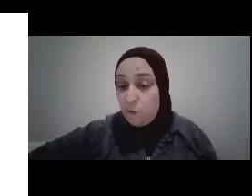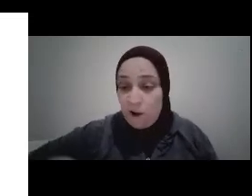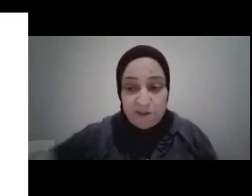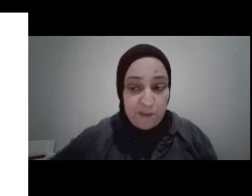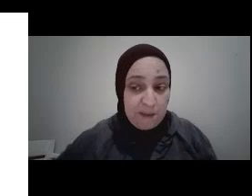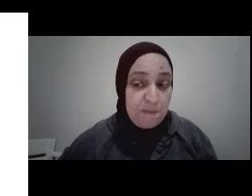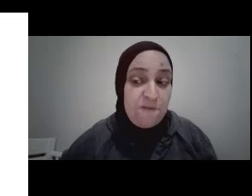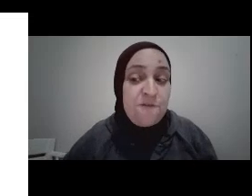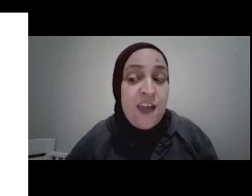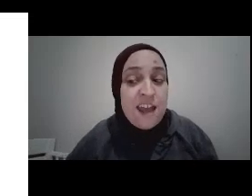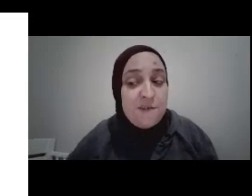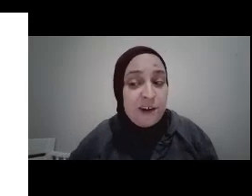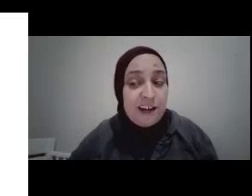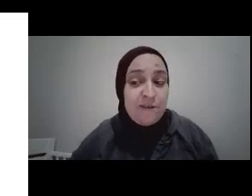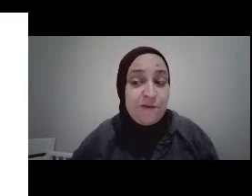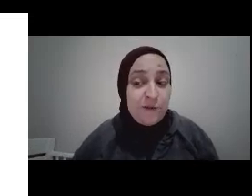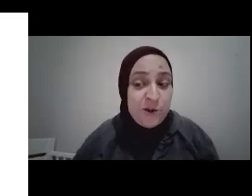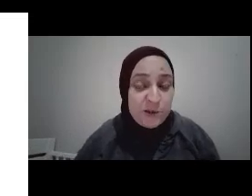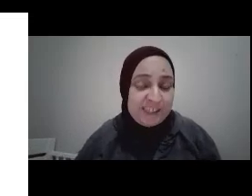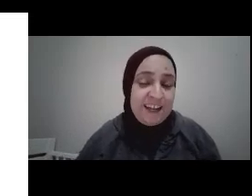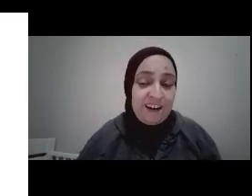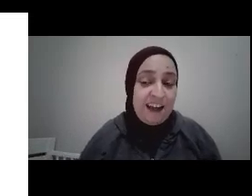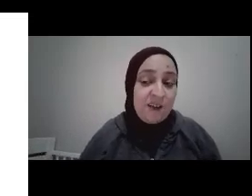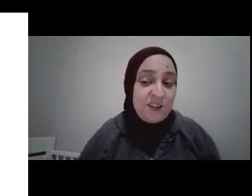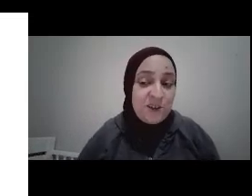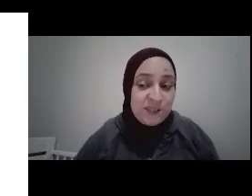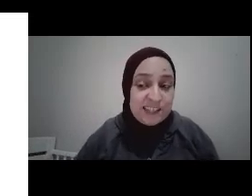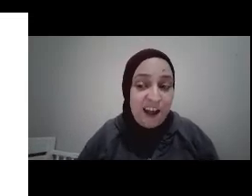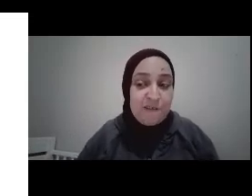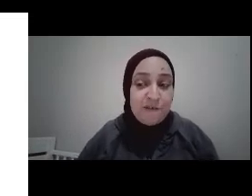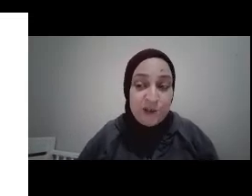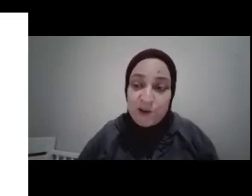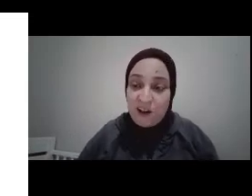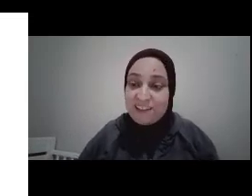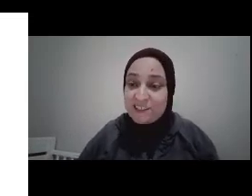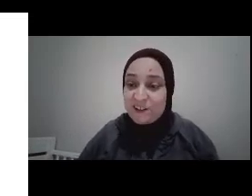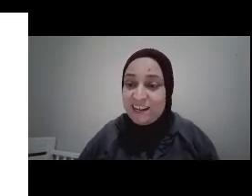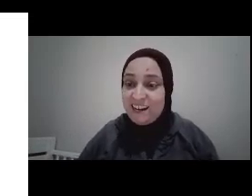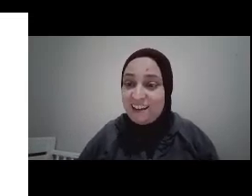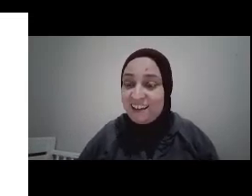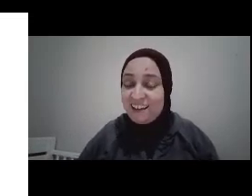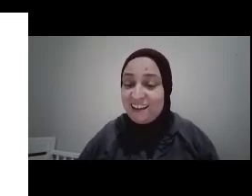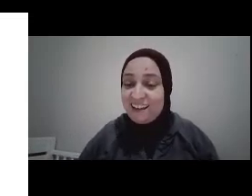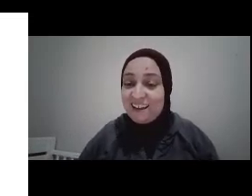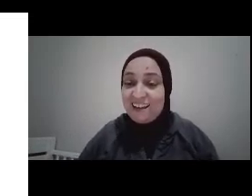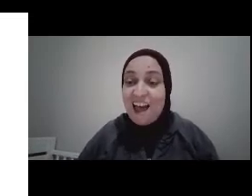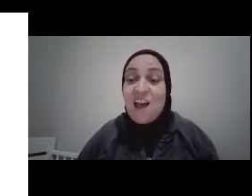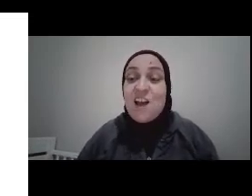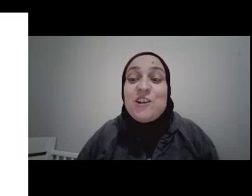starts one of my favorite fruits here. Now, do you see a fruit on the screen?